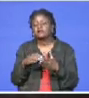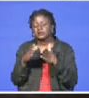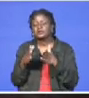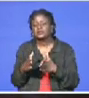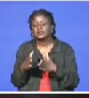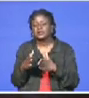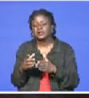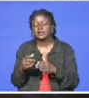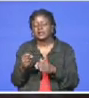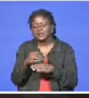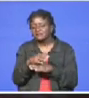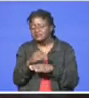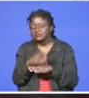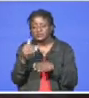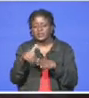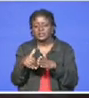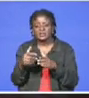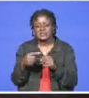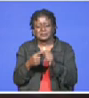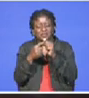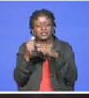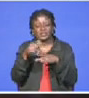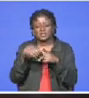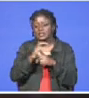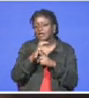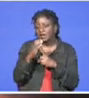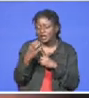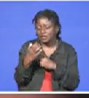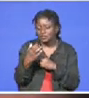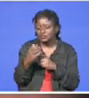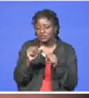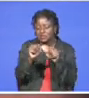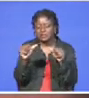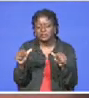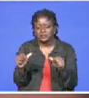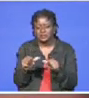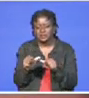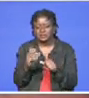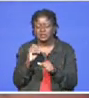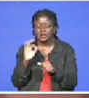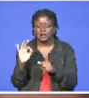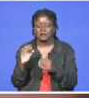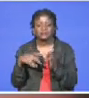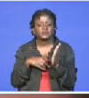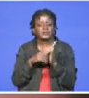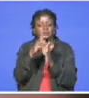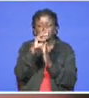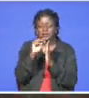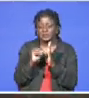cultural, in the cultural aspects of our development. He was